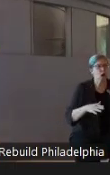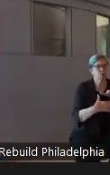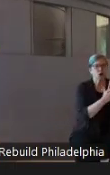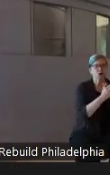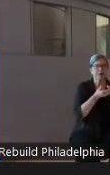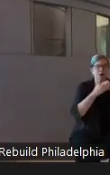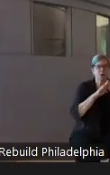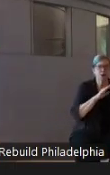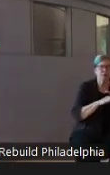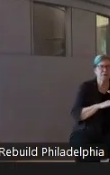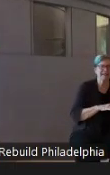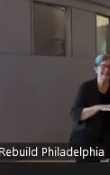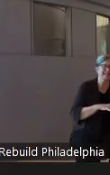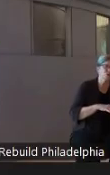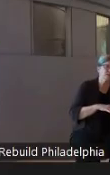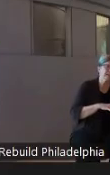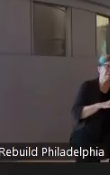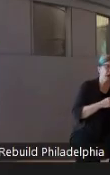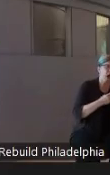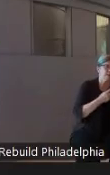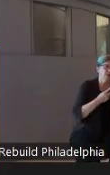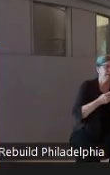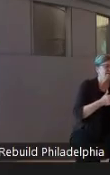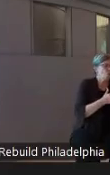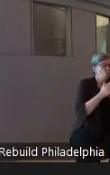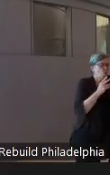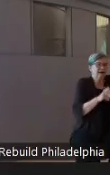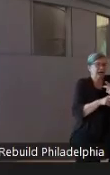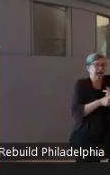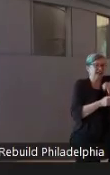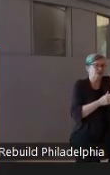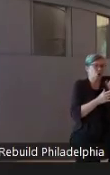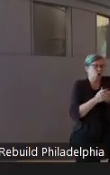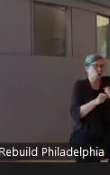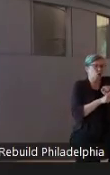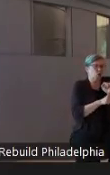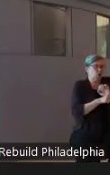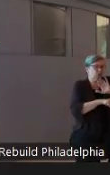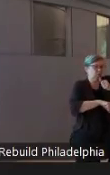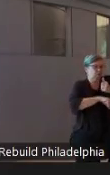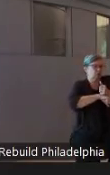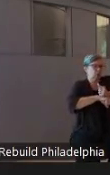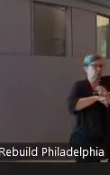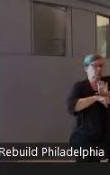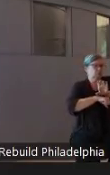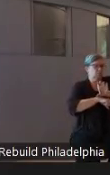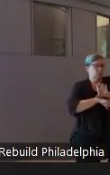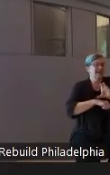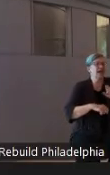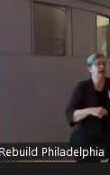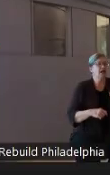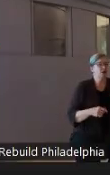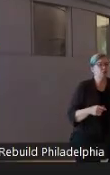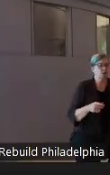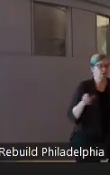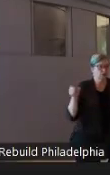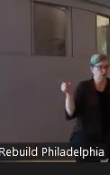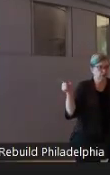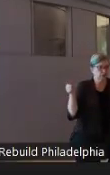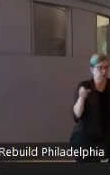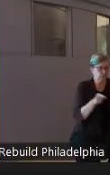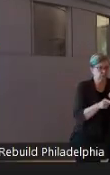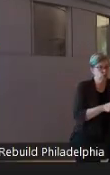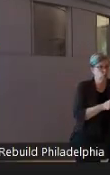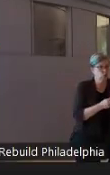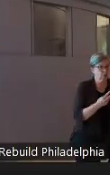community with about 6 or 7 options of what type of artwork could come to the facility. And we've narrowed it down to 2